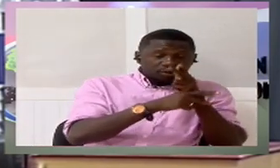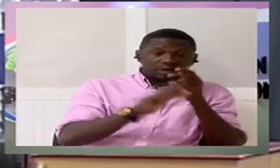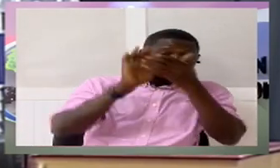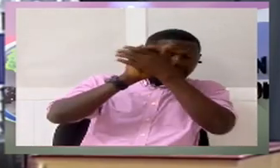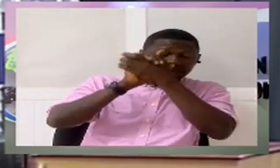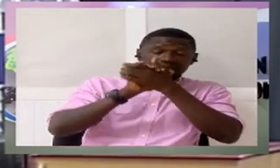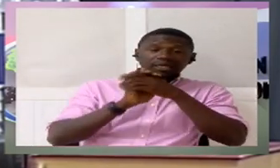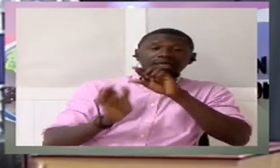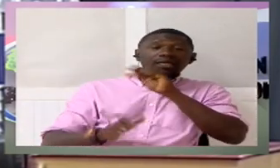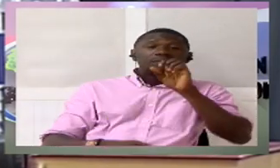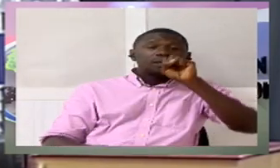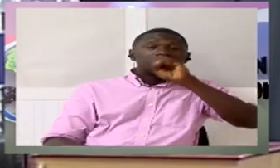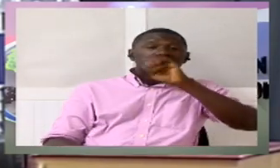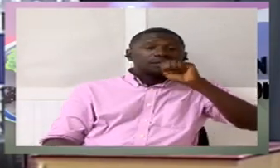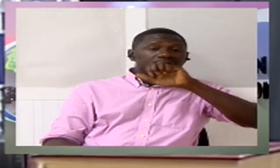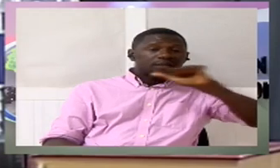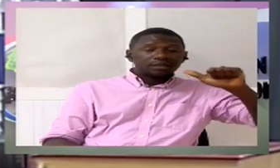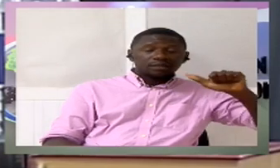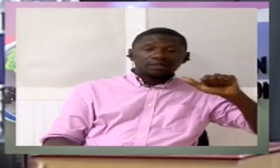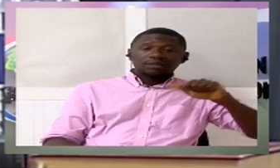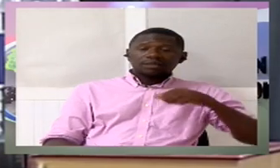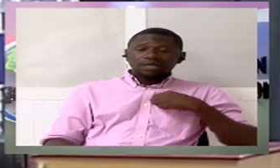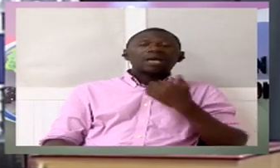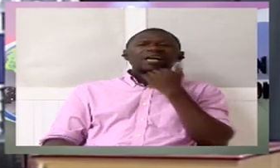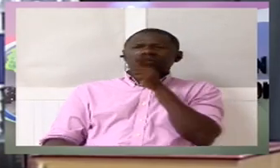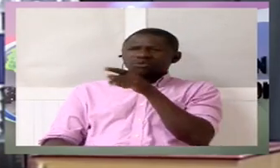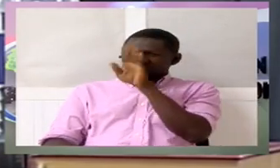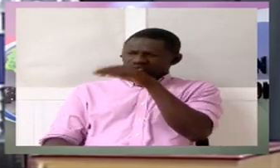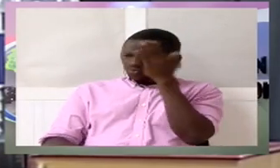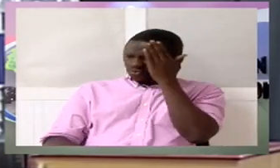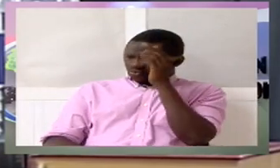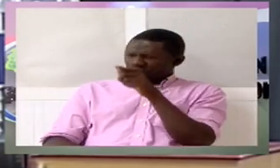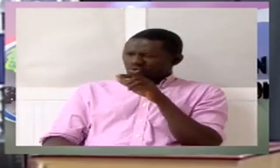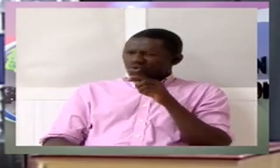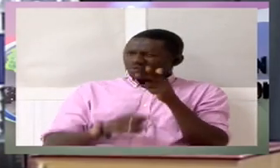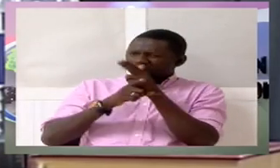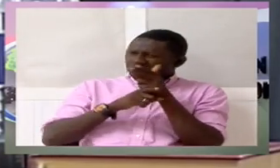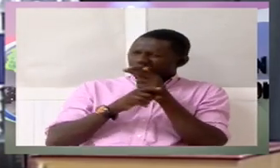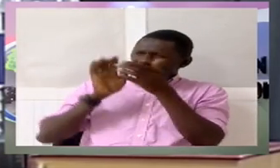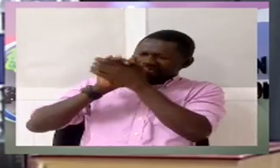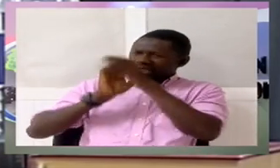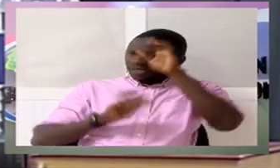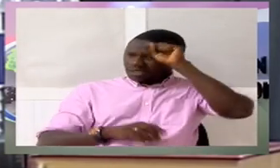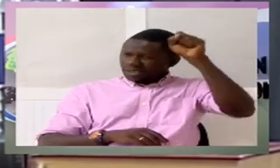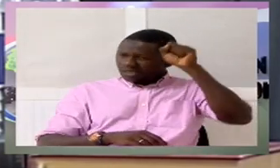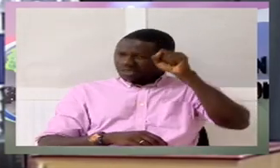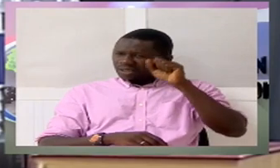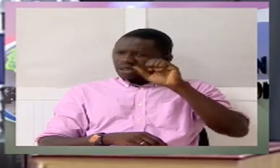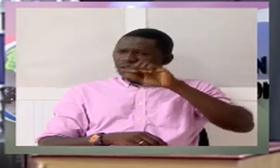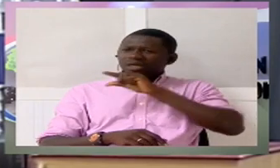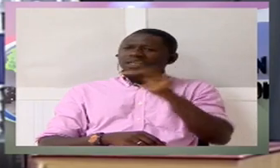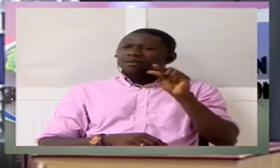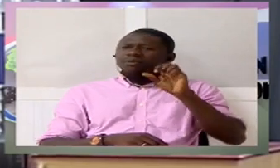to his protocol, who was Sana. I asked him if he knew Sana, and he said yes,